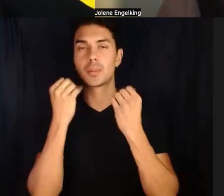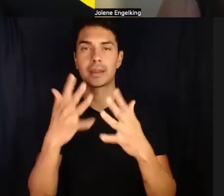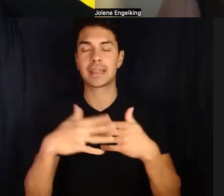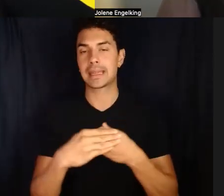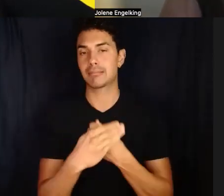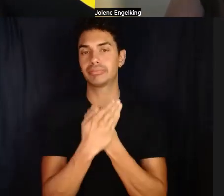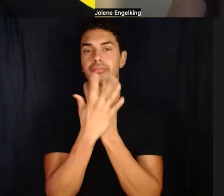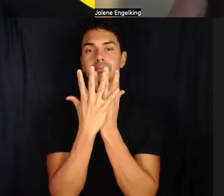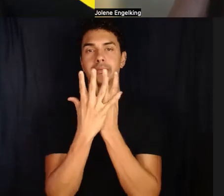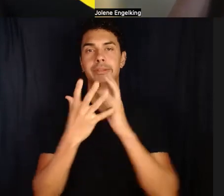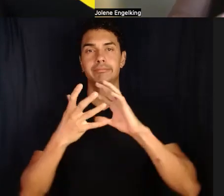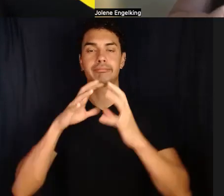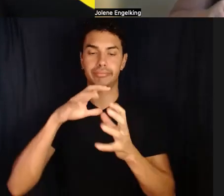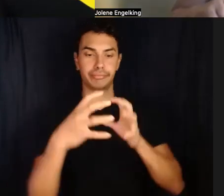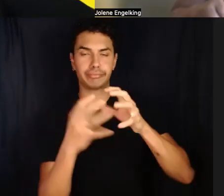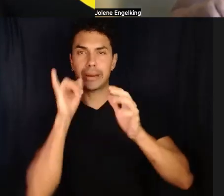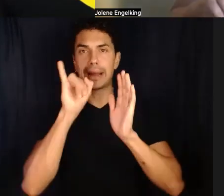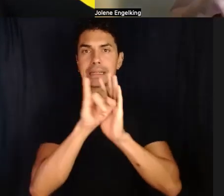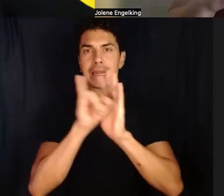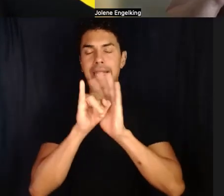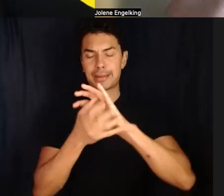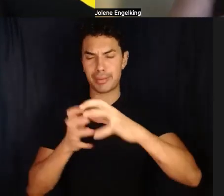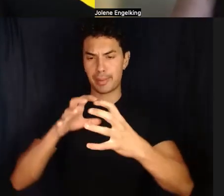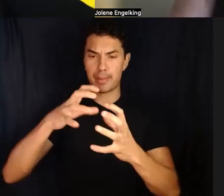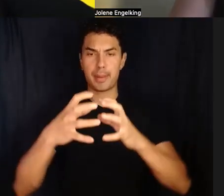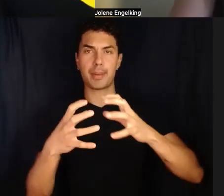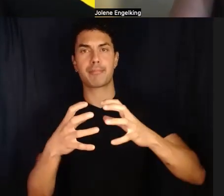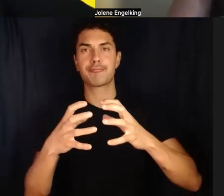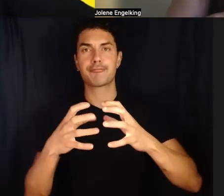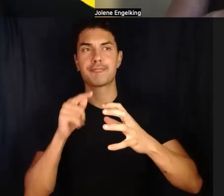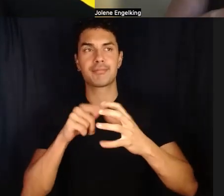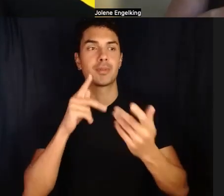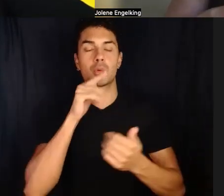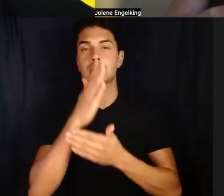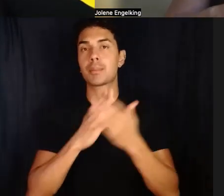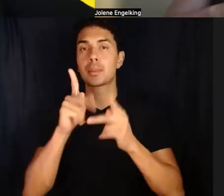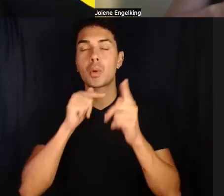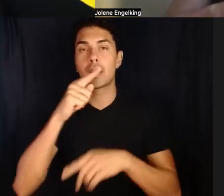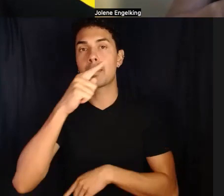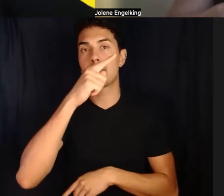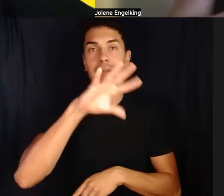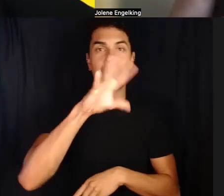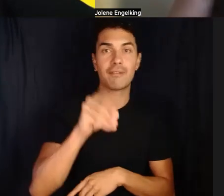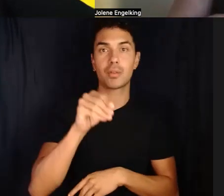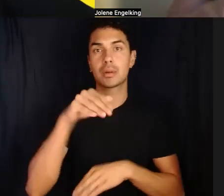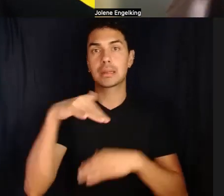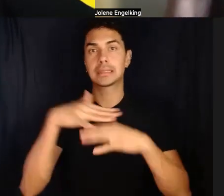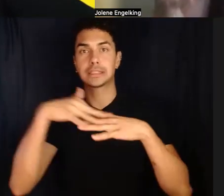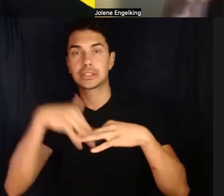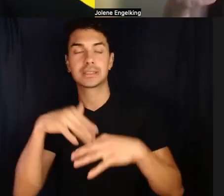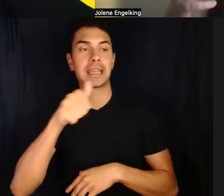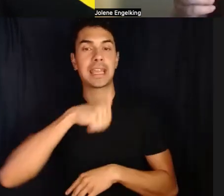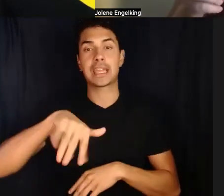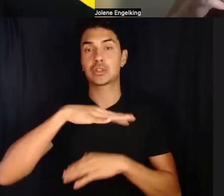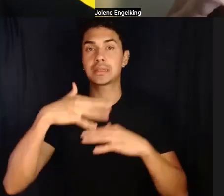intersectionality within our communities, right? There are so many people who are Afro-Indigenous. There are so many people who are Asian Indigenous, you know, all